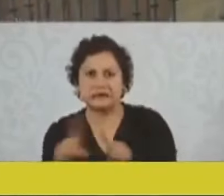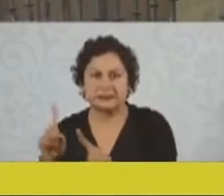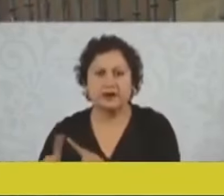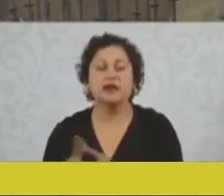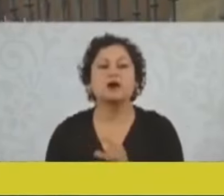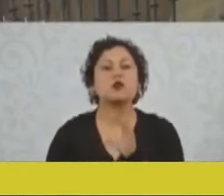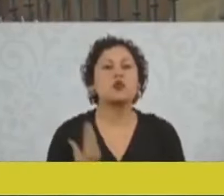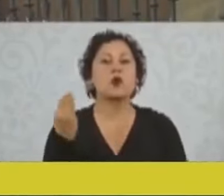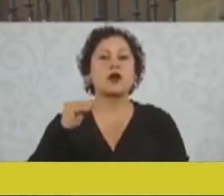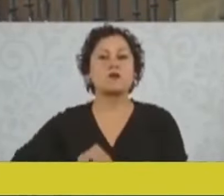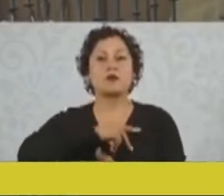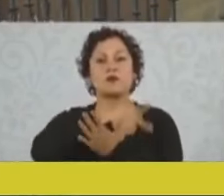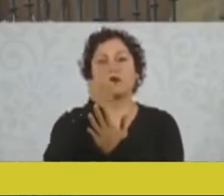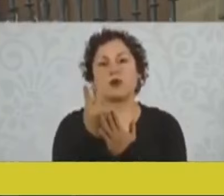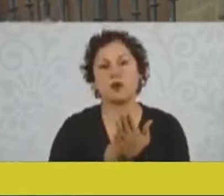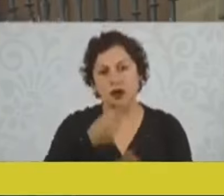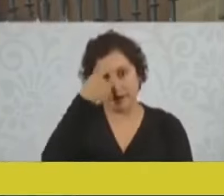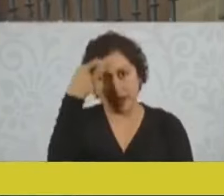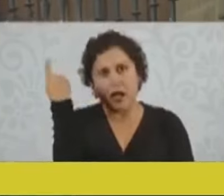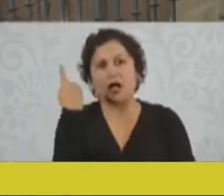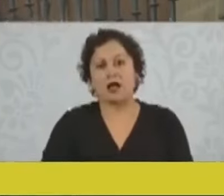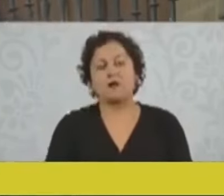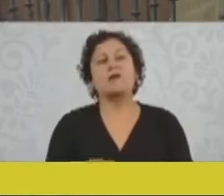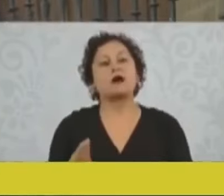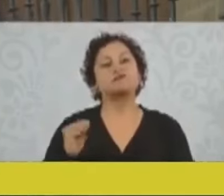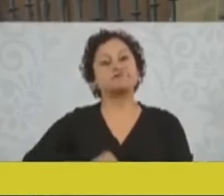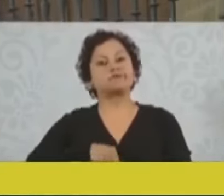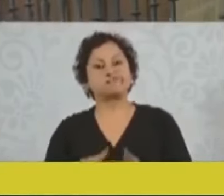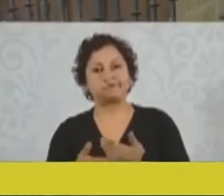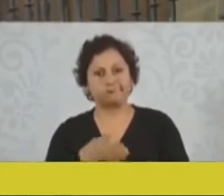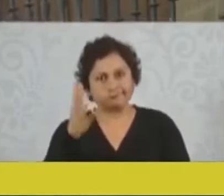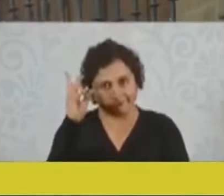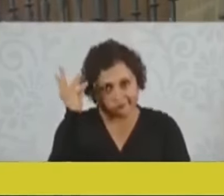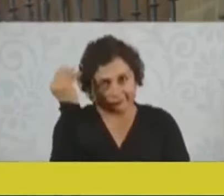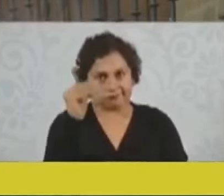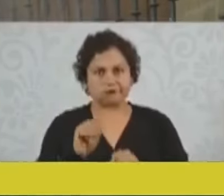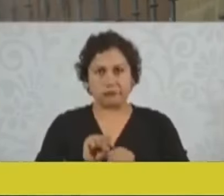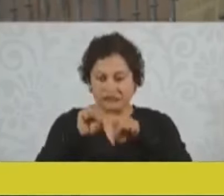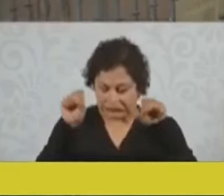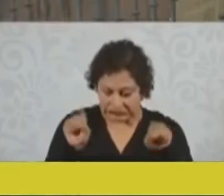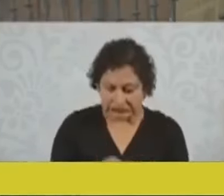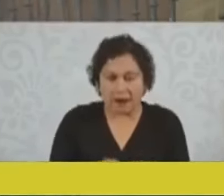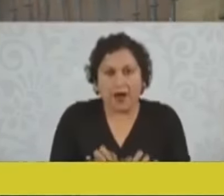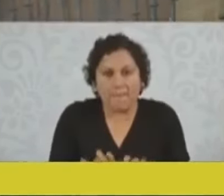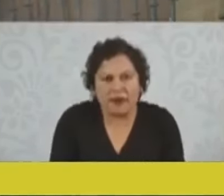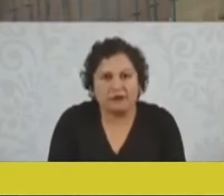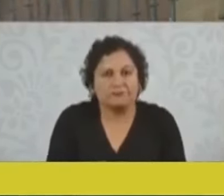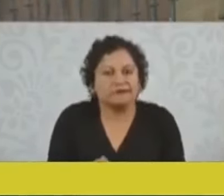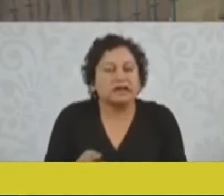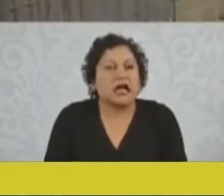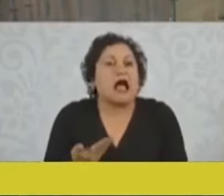procedures. We will create a program of reduction and digitalization